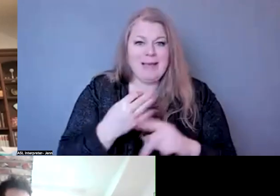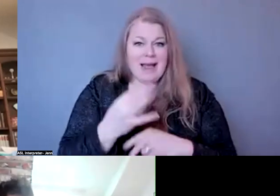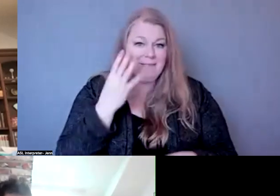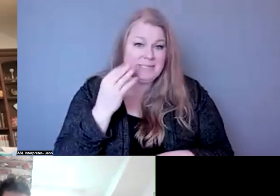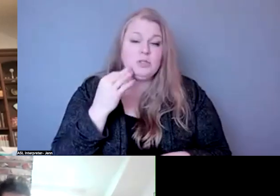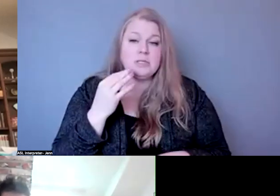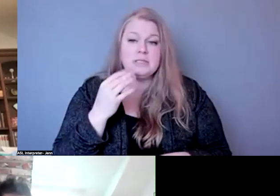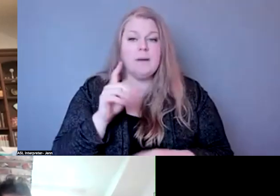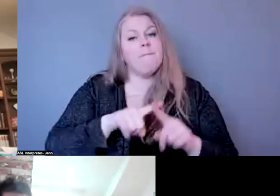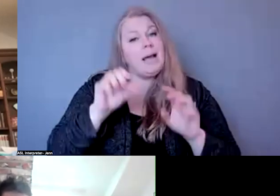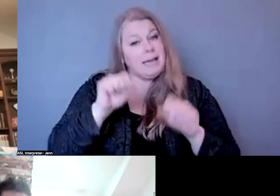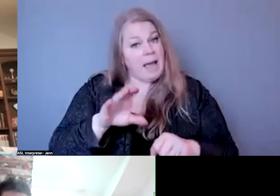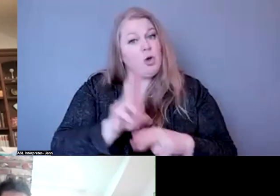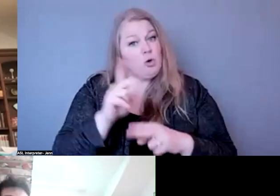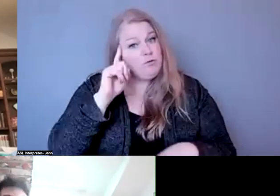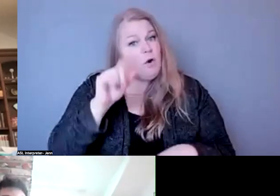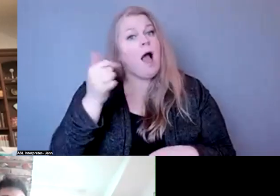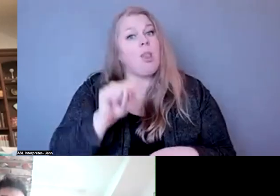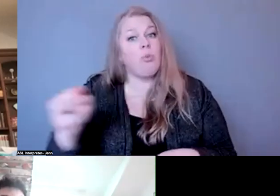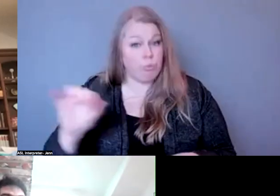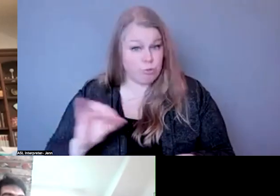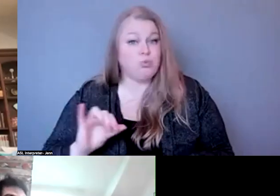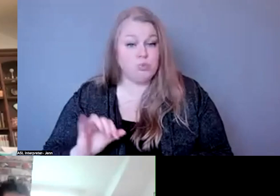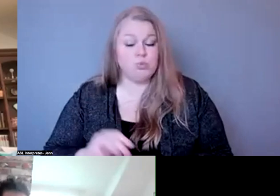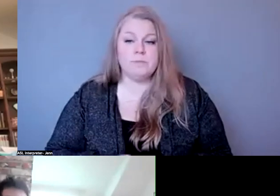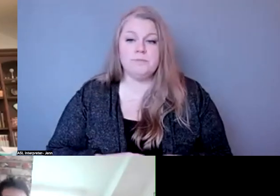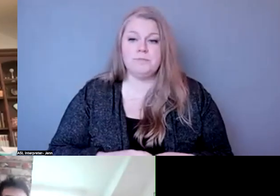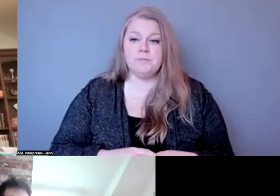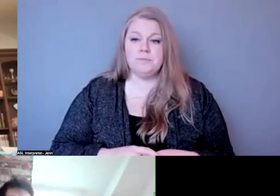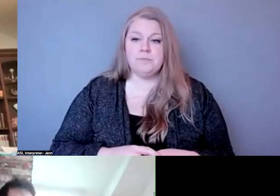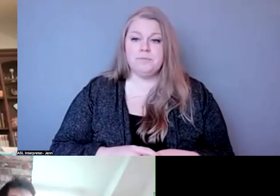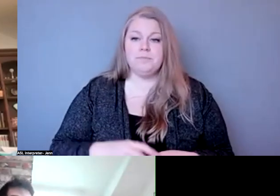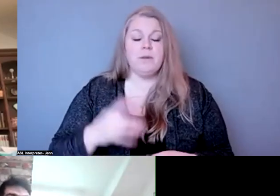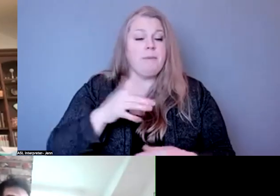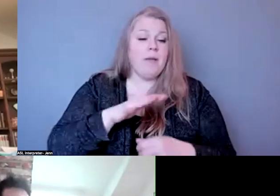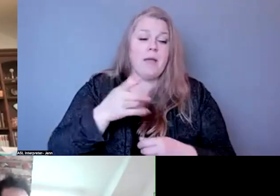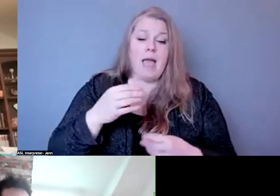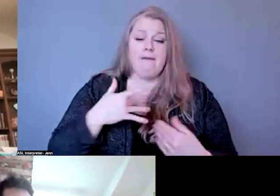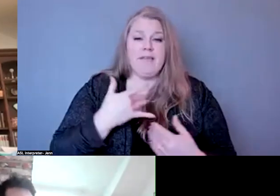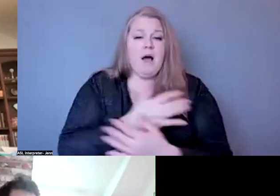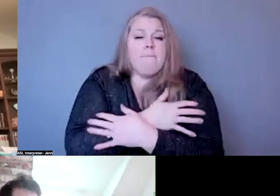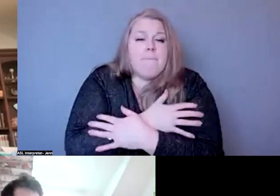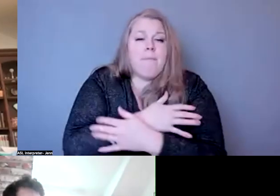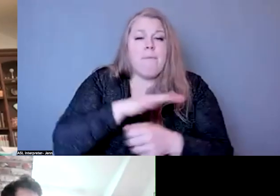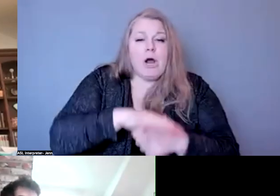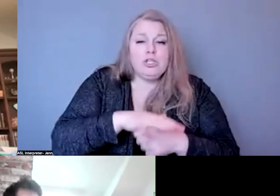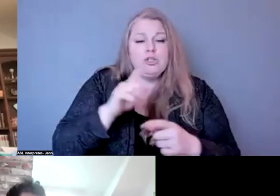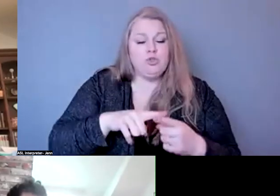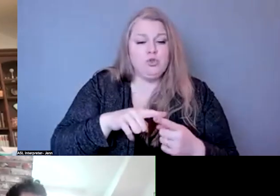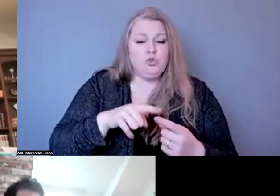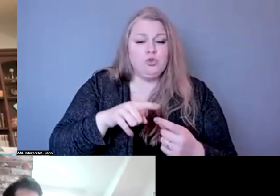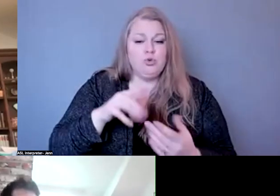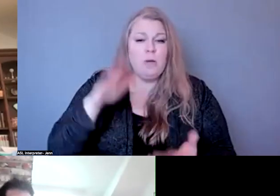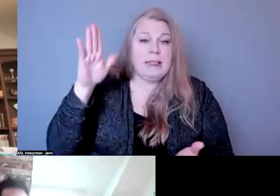but can be used for many other things as well, right? The application of pressure, for example, to alleviate certain forms of